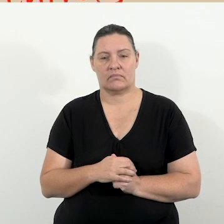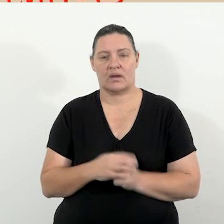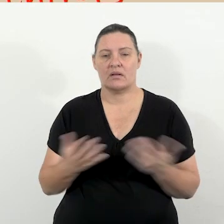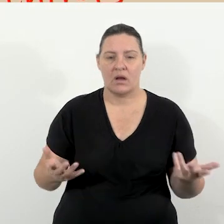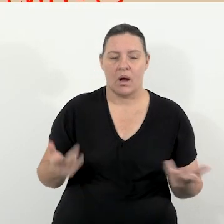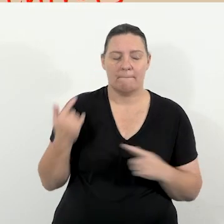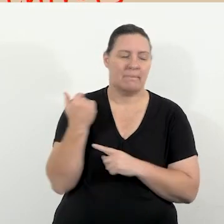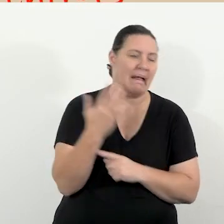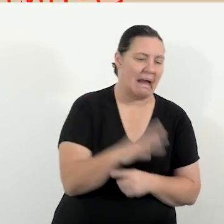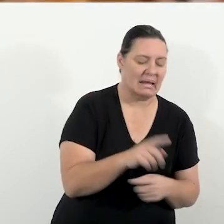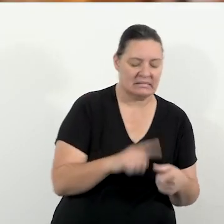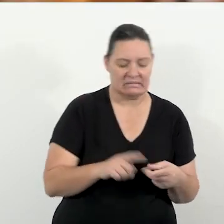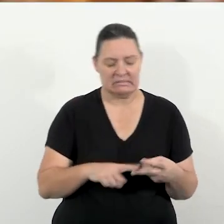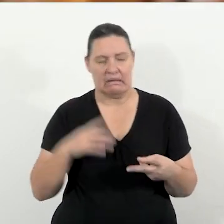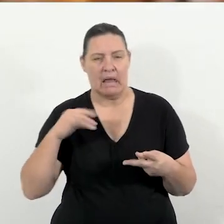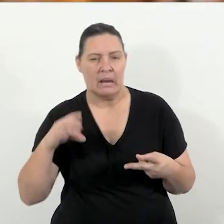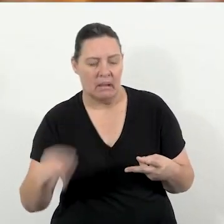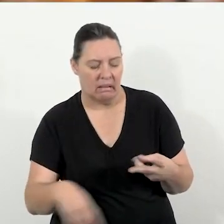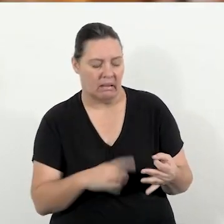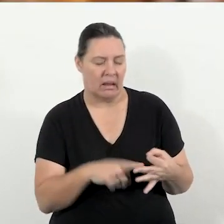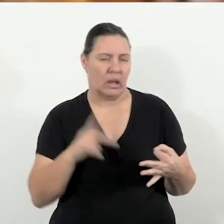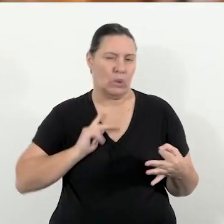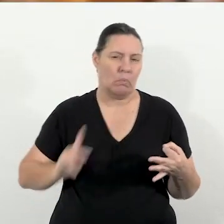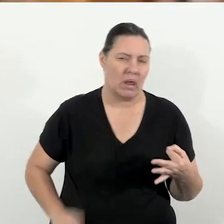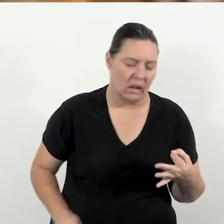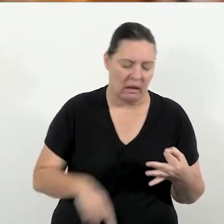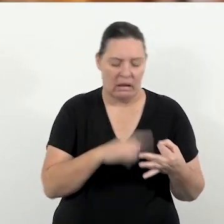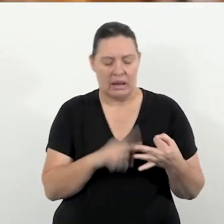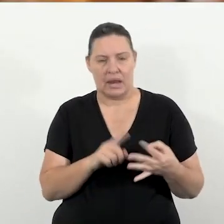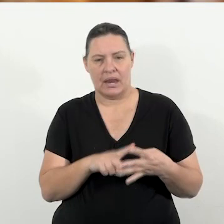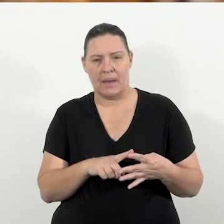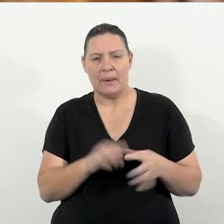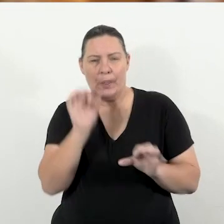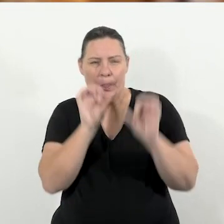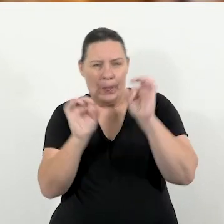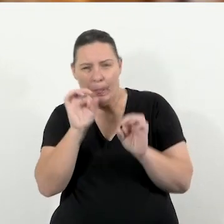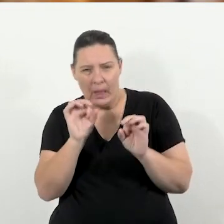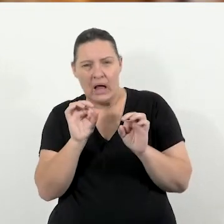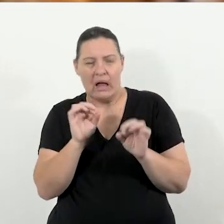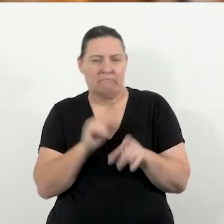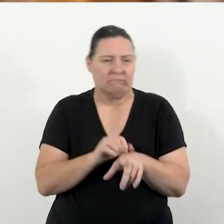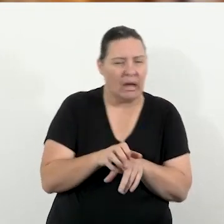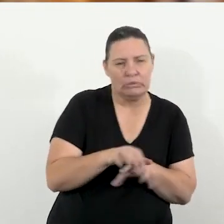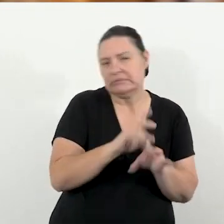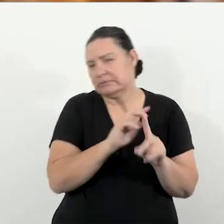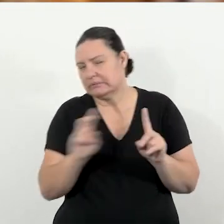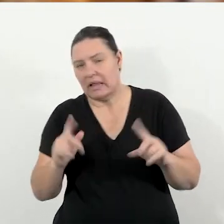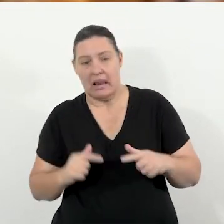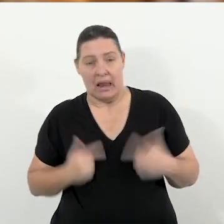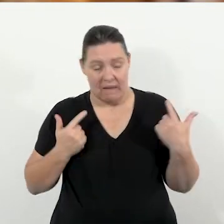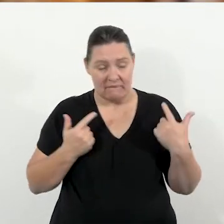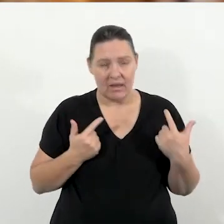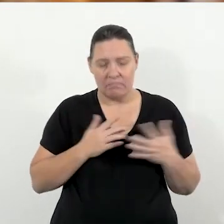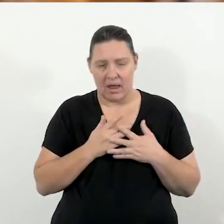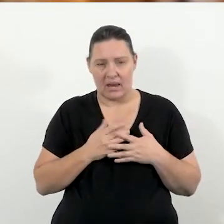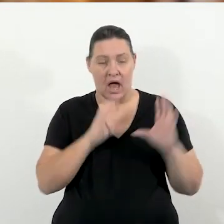find plants, animals, human beings, as well as microorganisms. We'll look at some of the